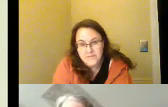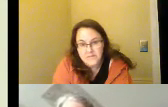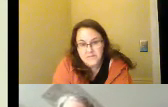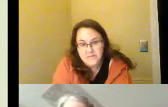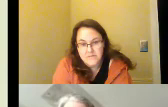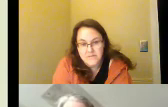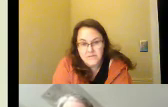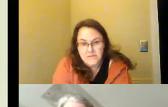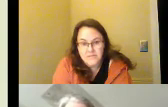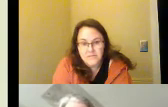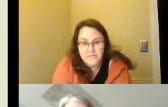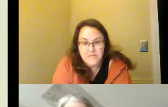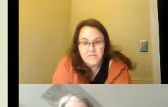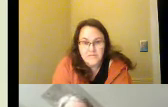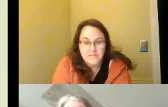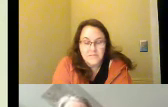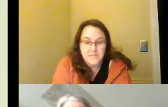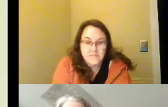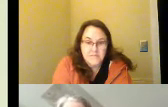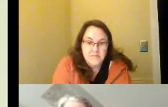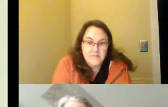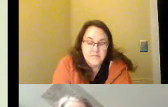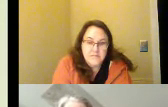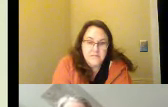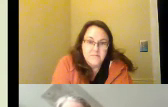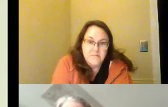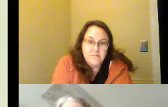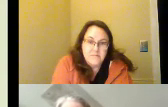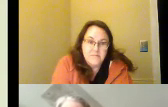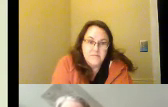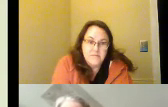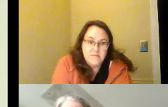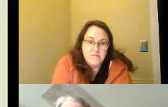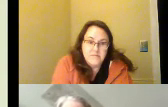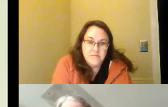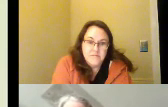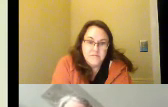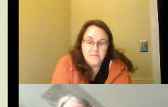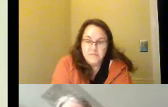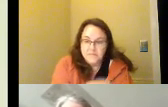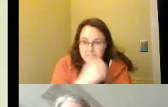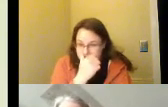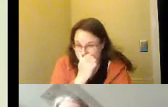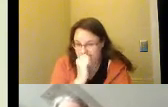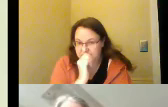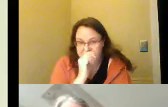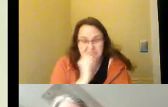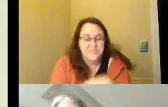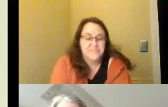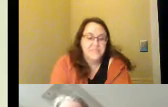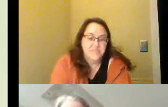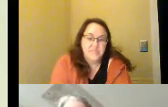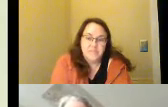habitat types that they're using during different types of the year, whether it's from breeding habitat to